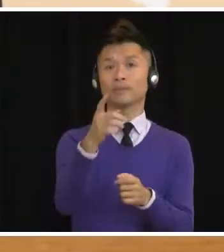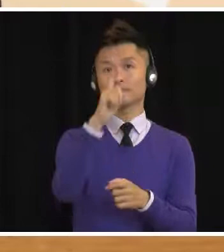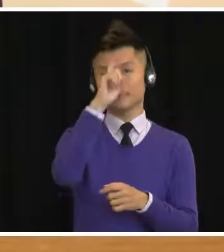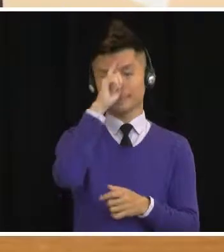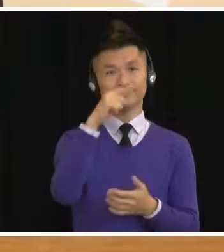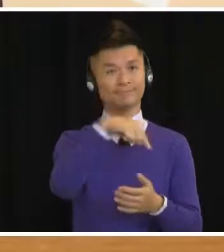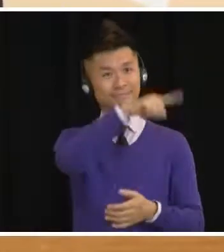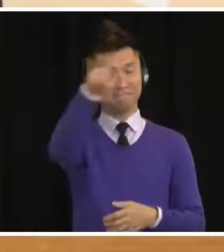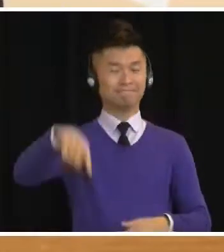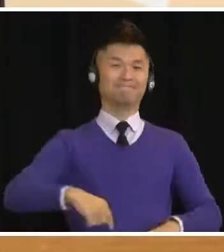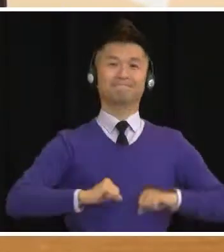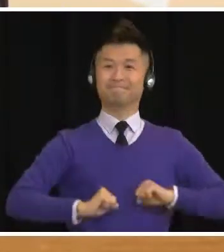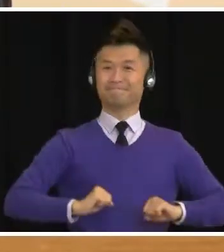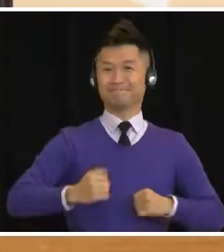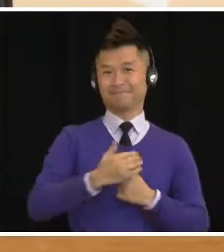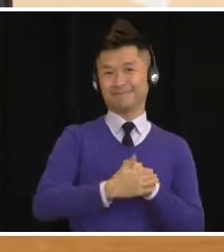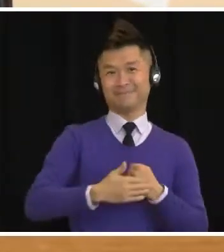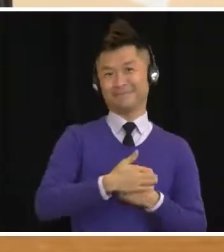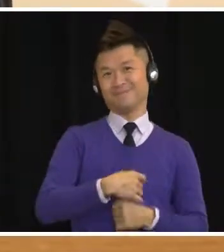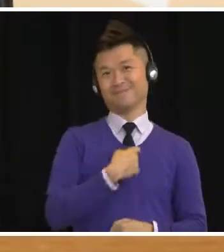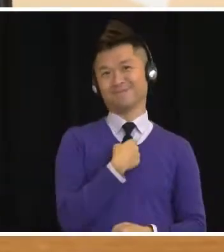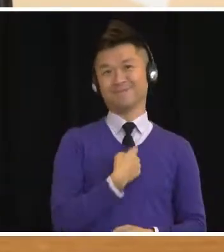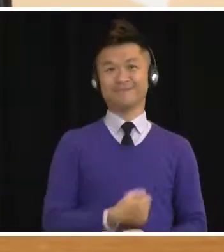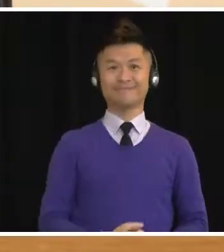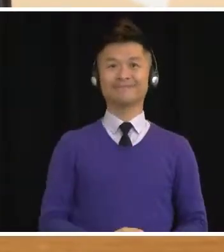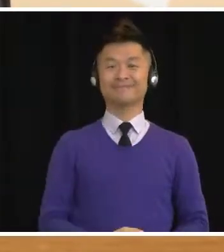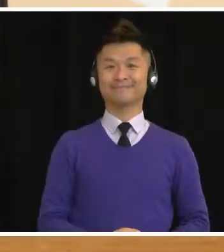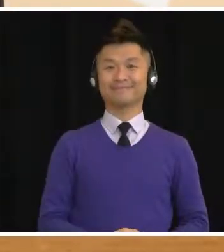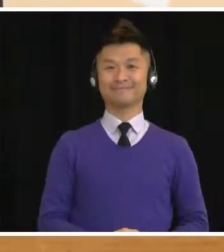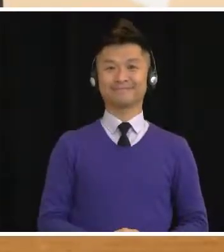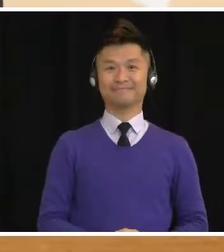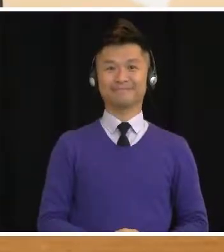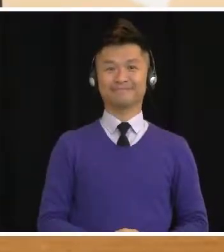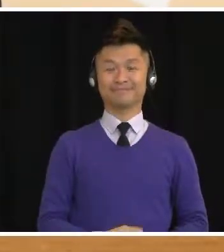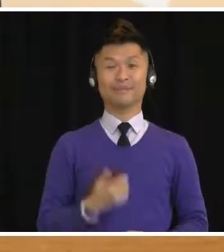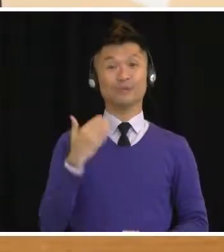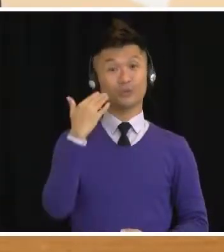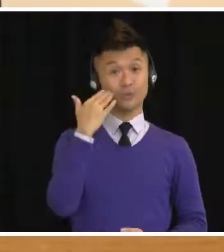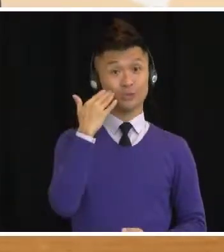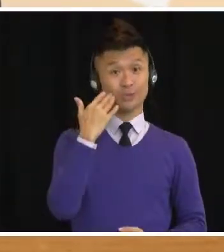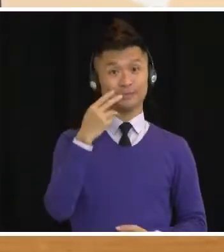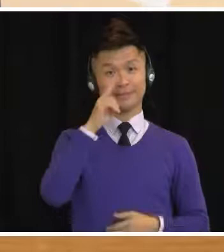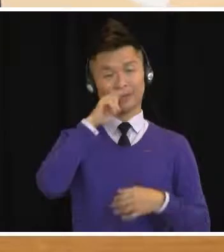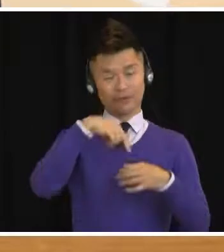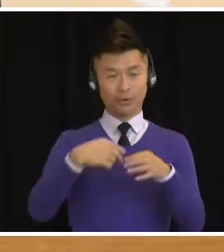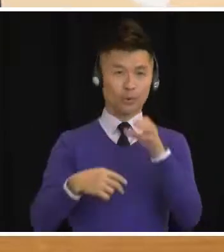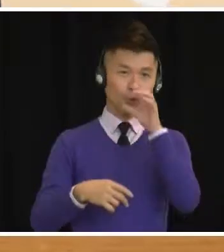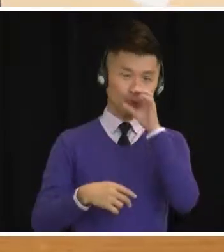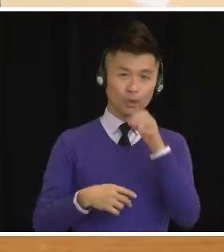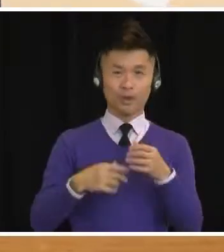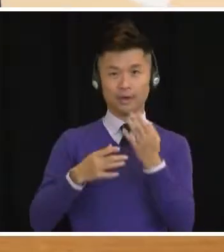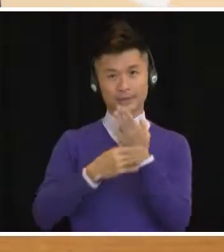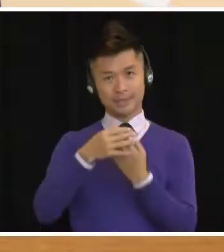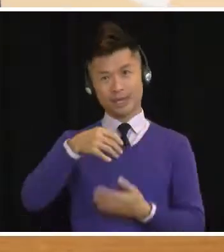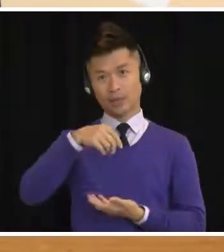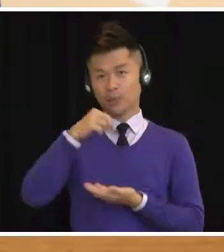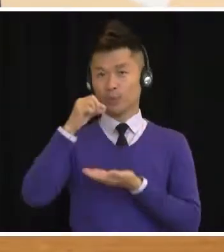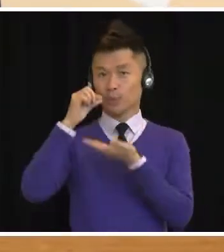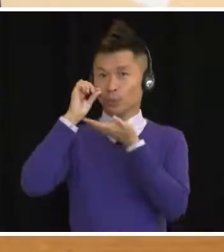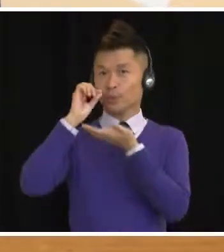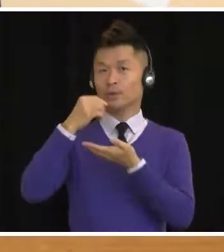leg, get some coffee or whatever you need by that time. And then we will have Cluster 3 on the